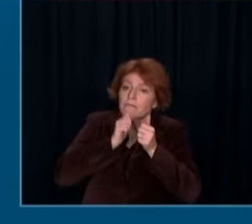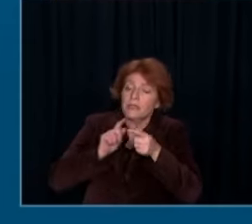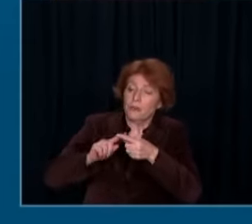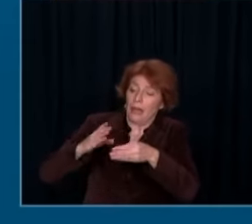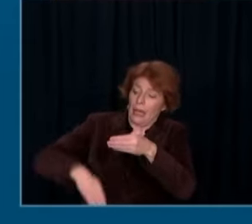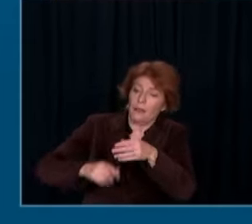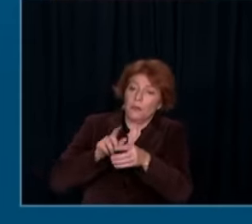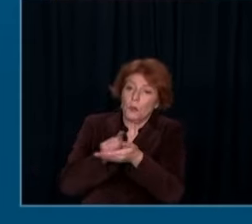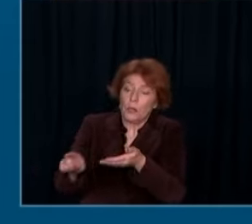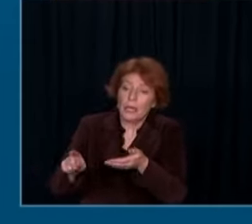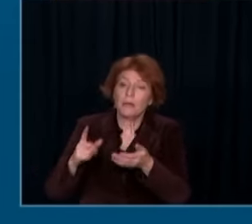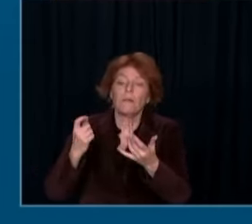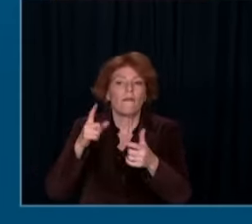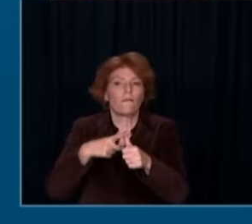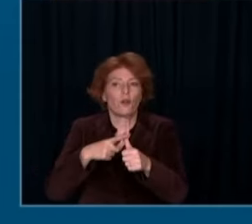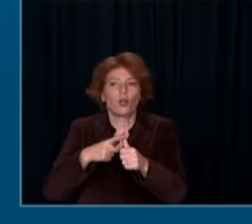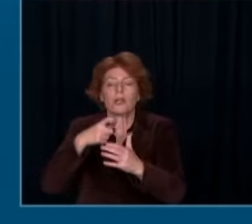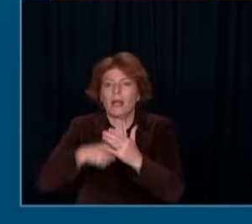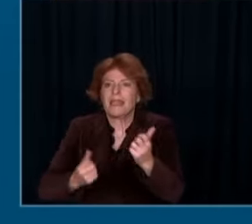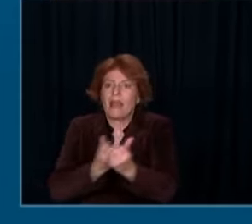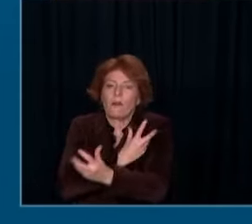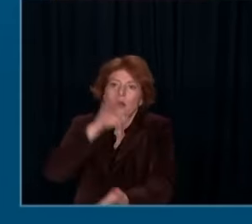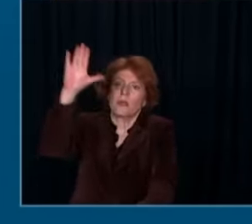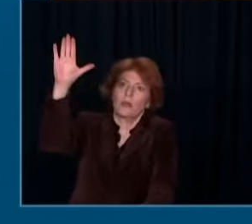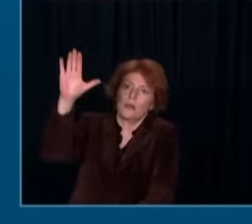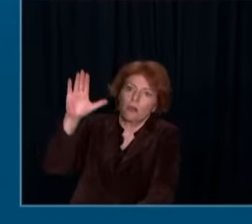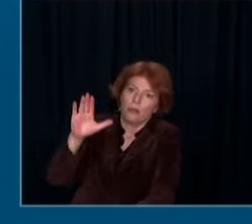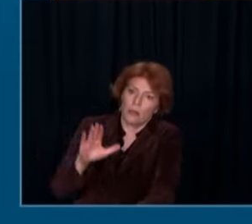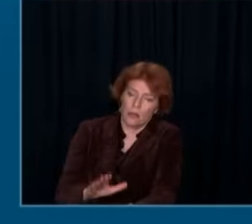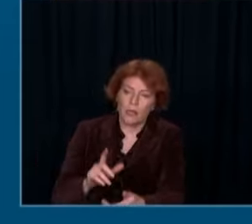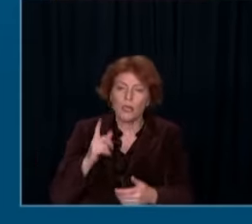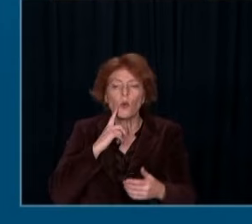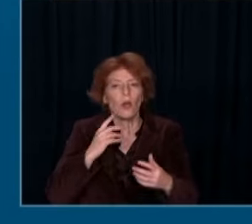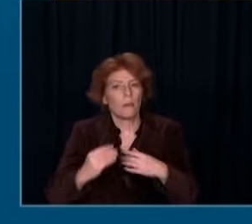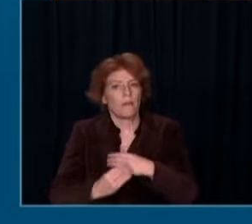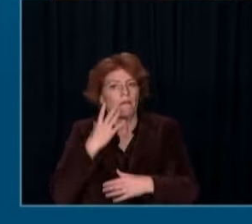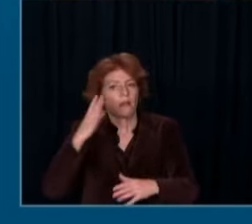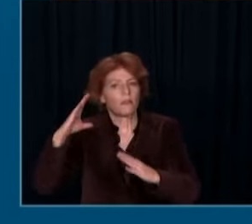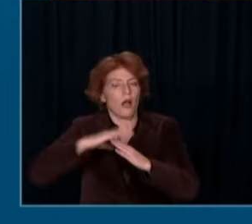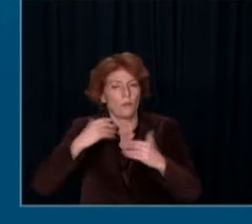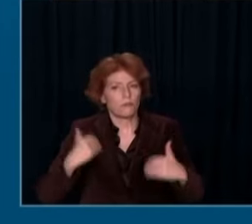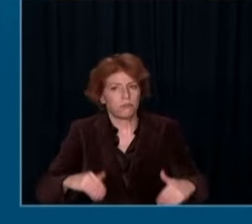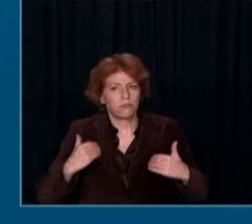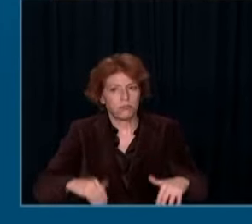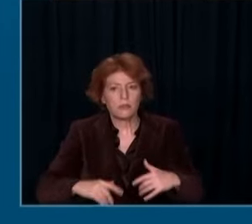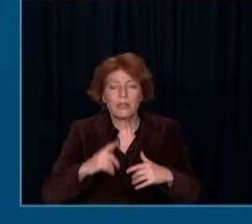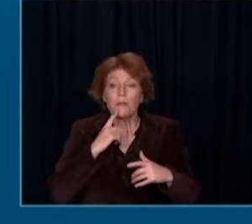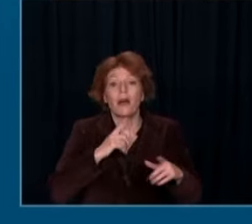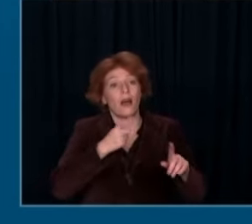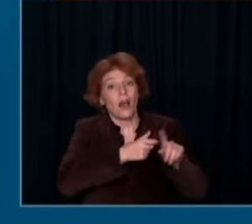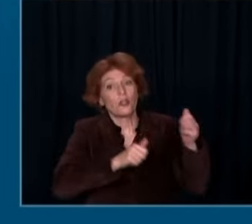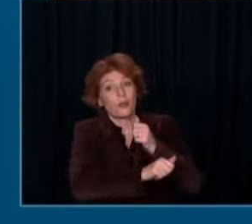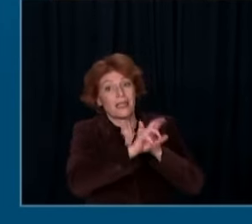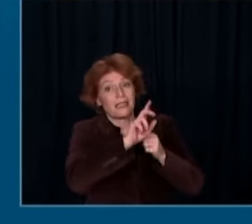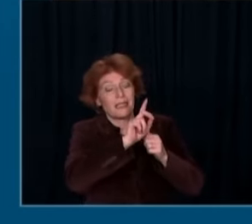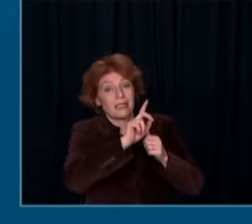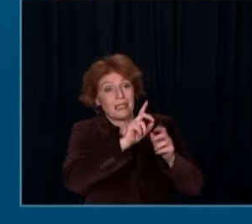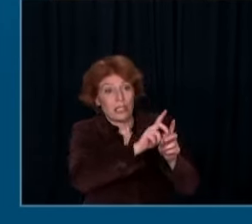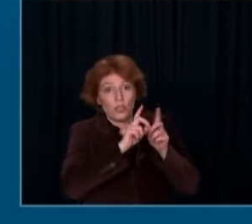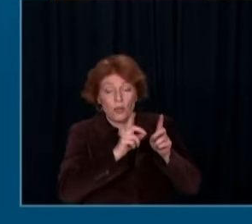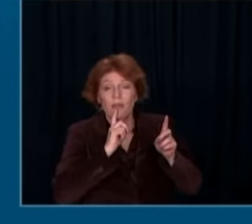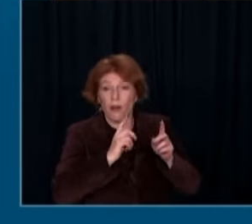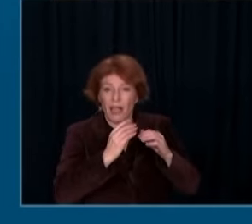starts with bringing down the cost of everything. The cost of everything, we have been affected most, especially in Ruben Gallego's district, with